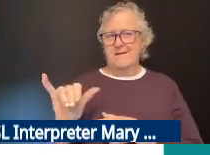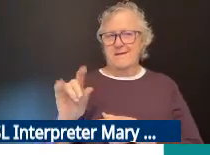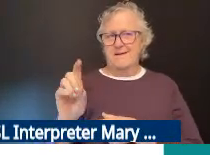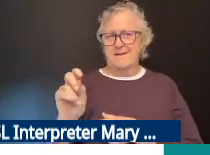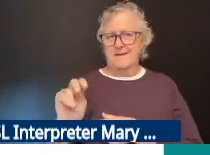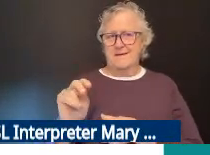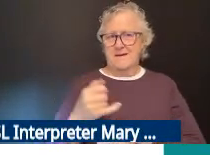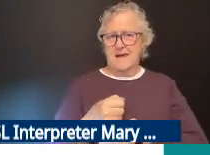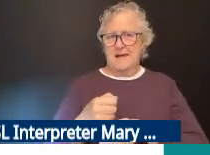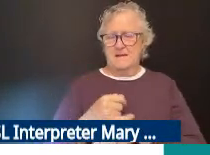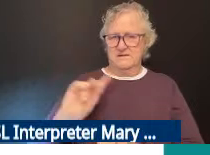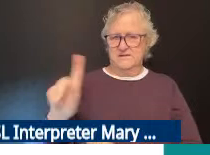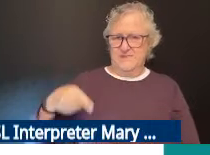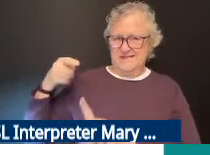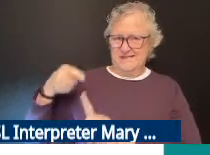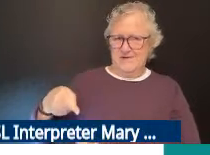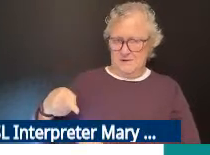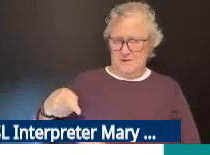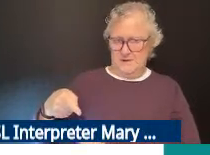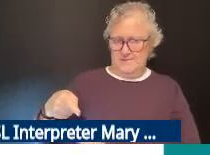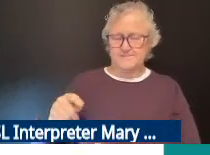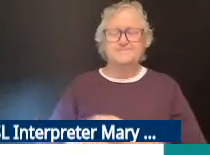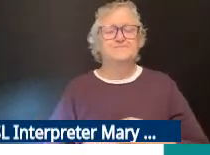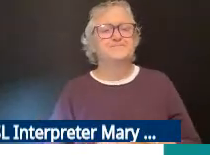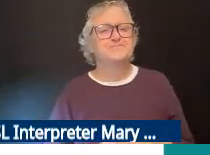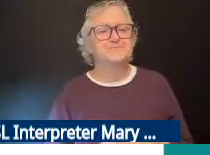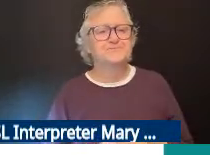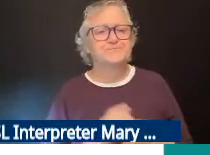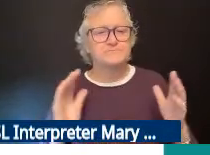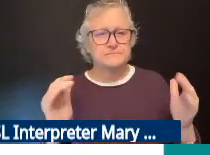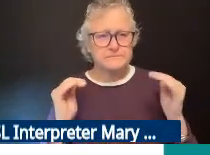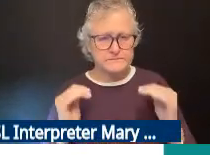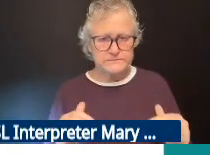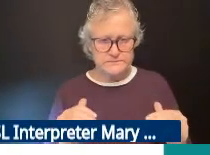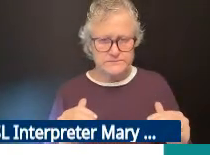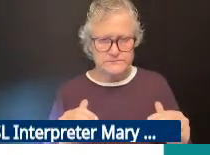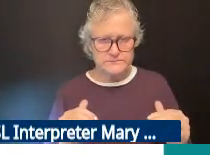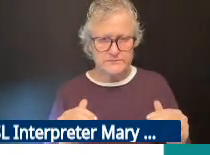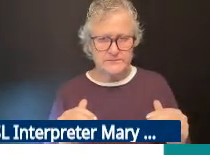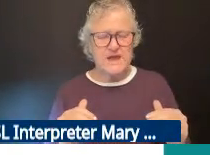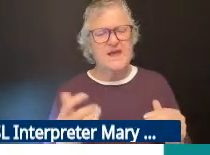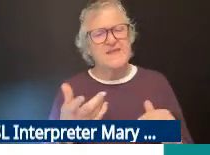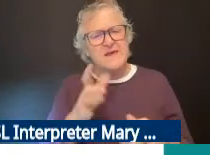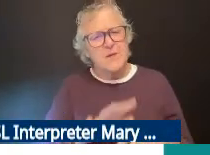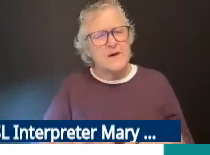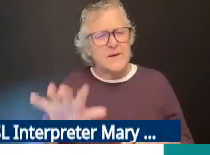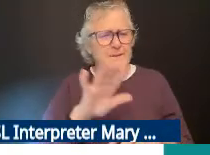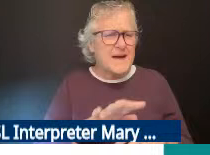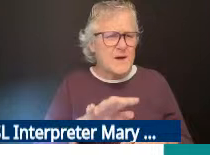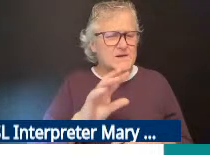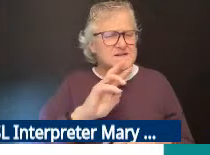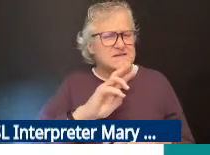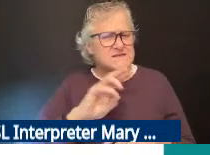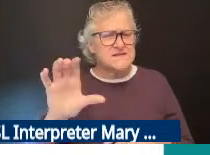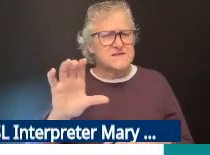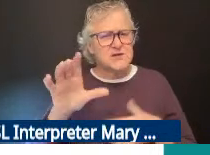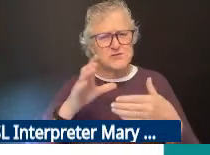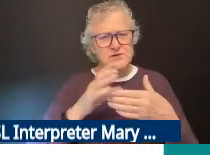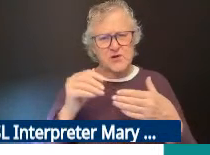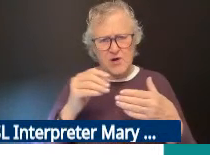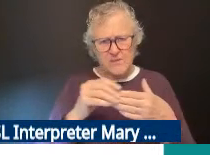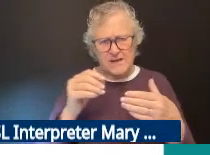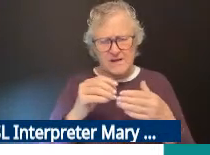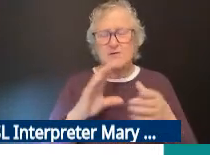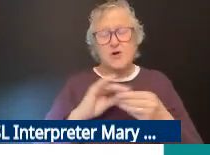For alternatives and bridge components, about 600 comments came in. Common themes included questions